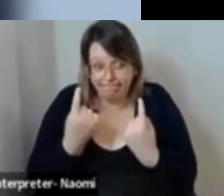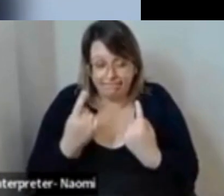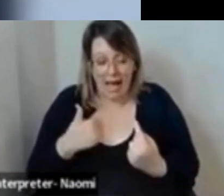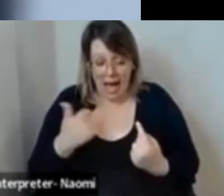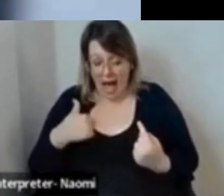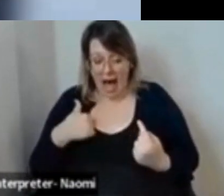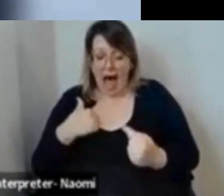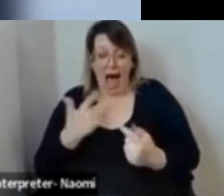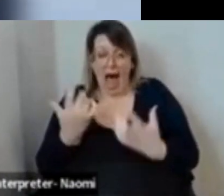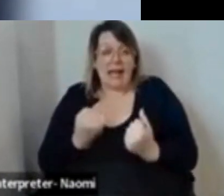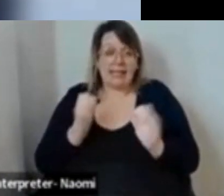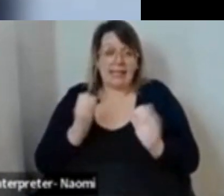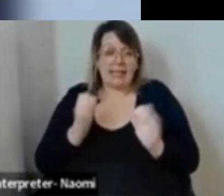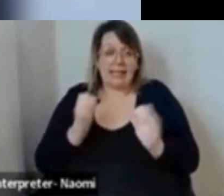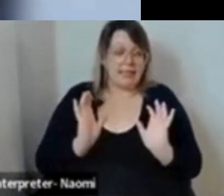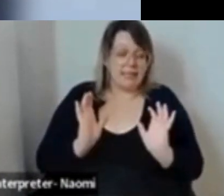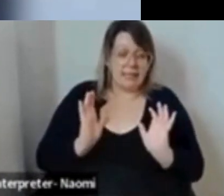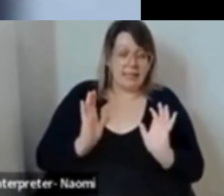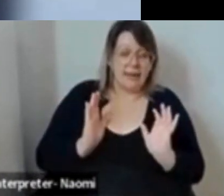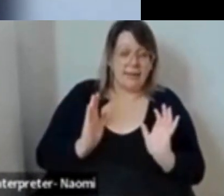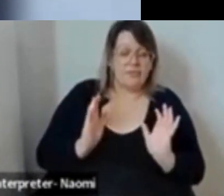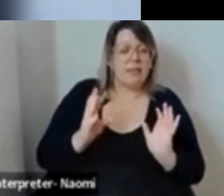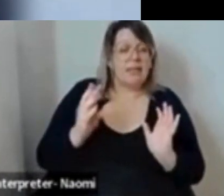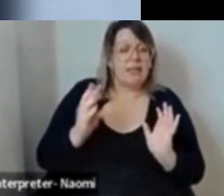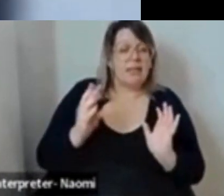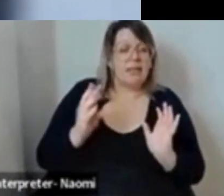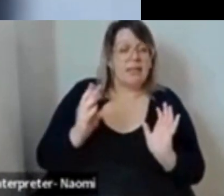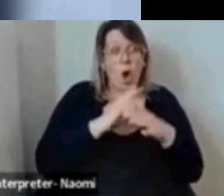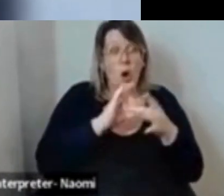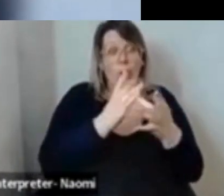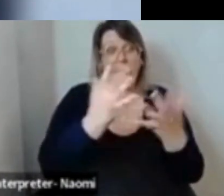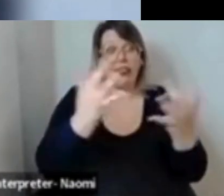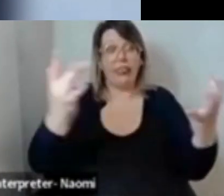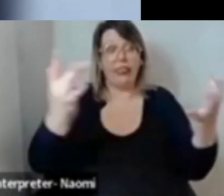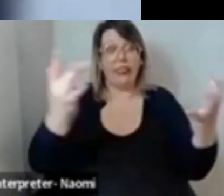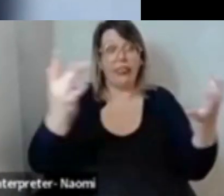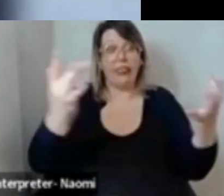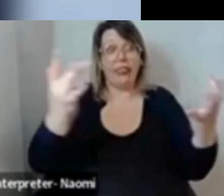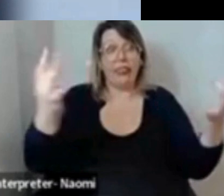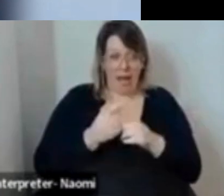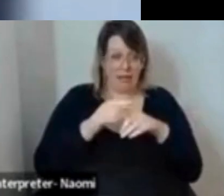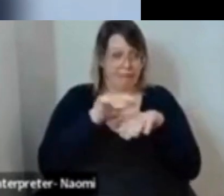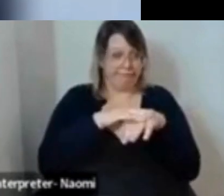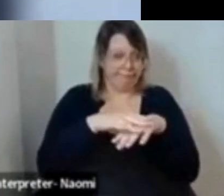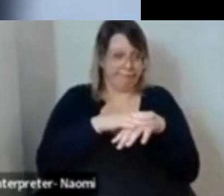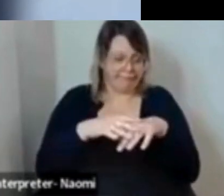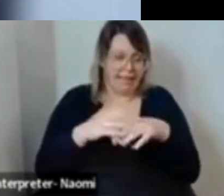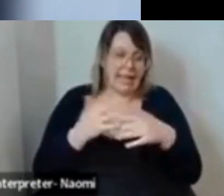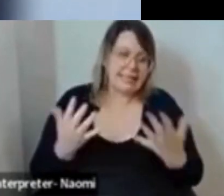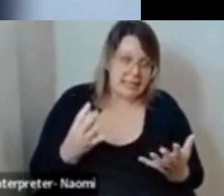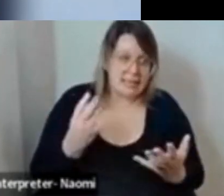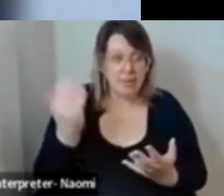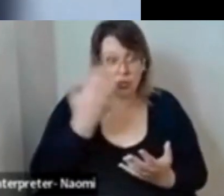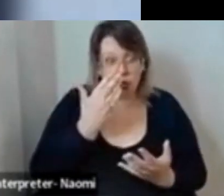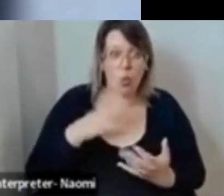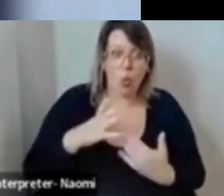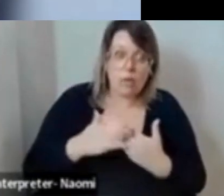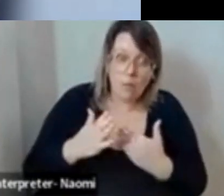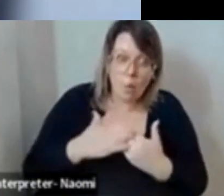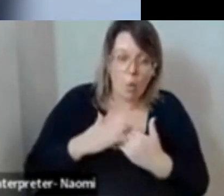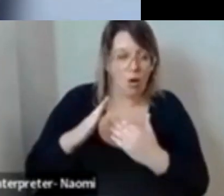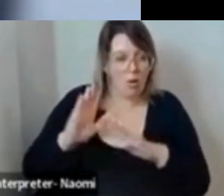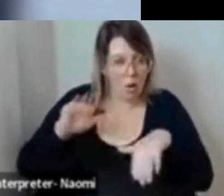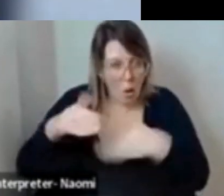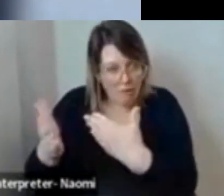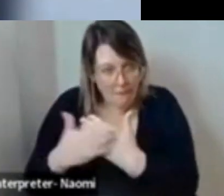the sort of minimal engagement with every school, as well as what the offer is to those schools that wish to support their services, and